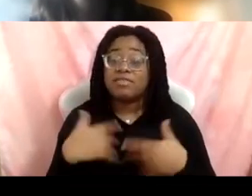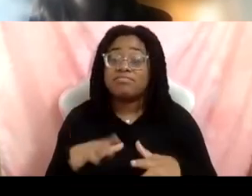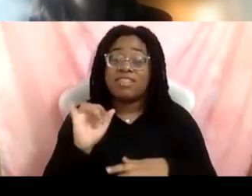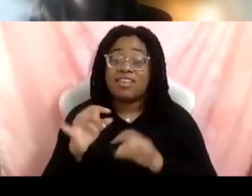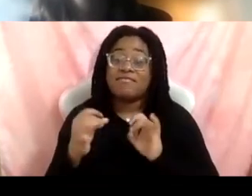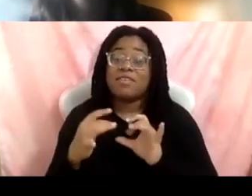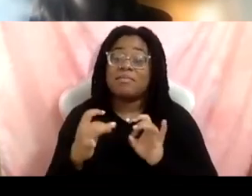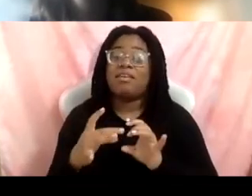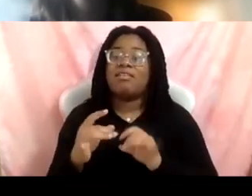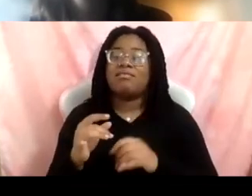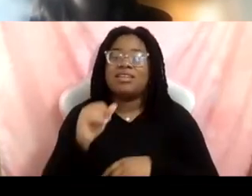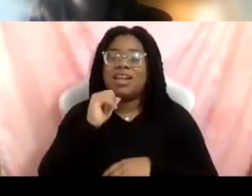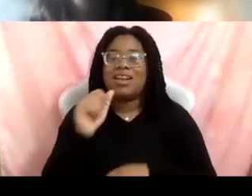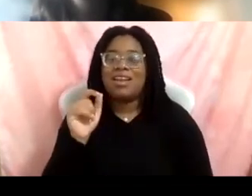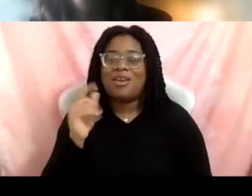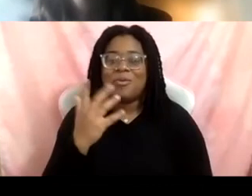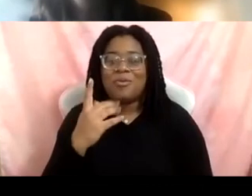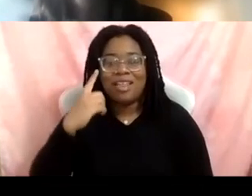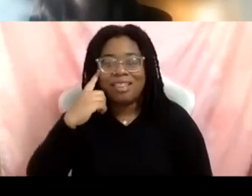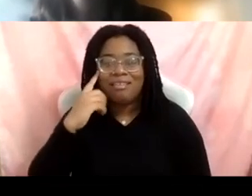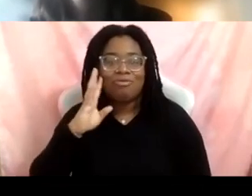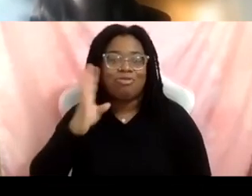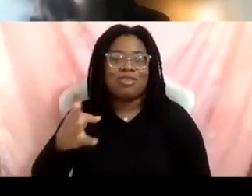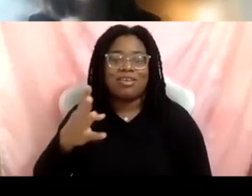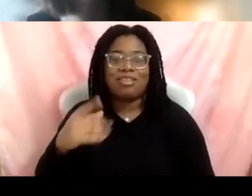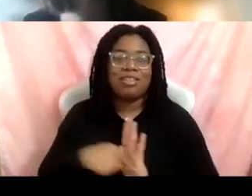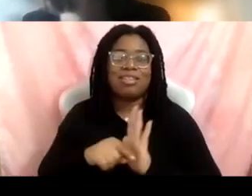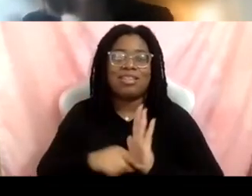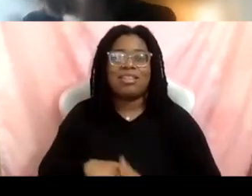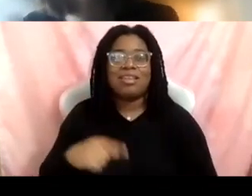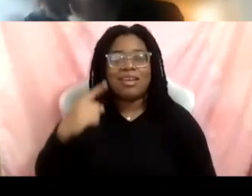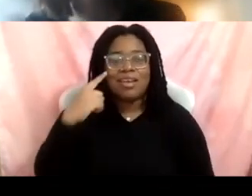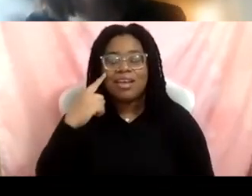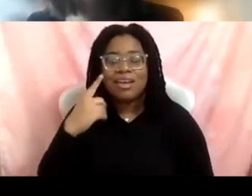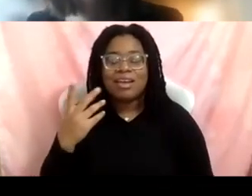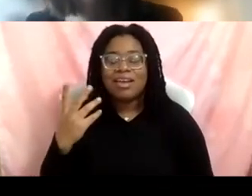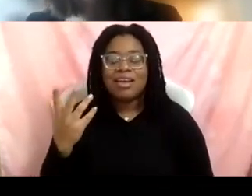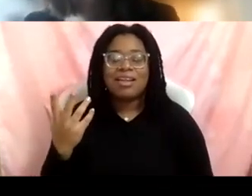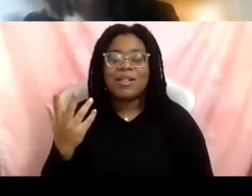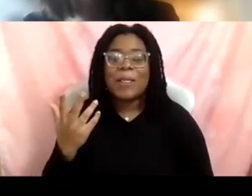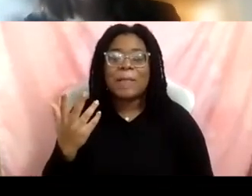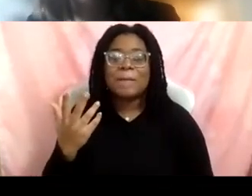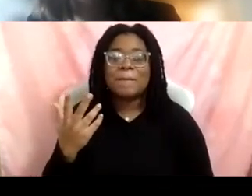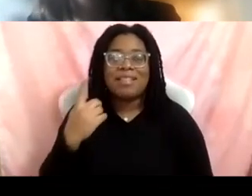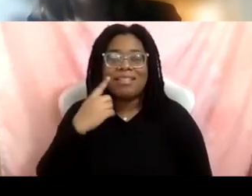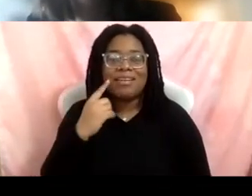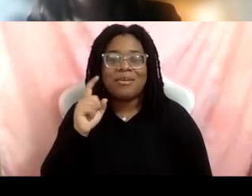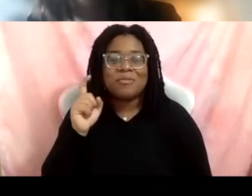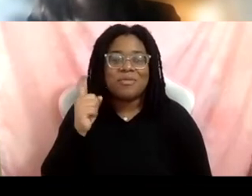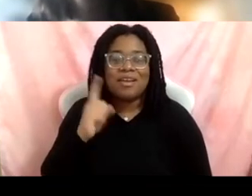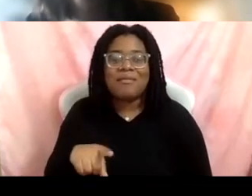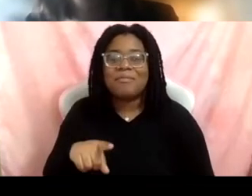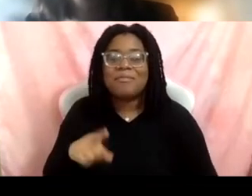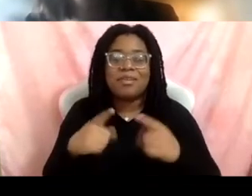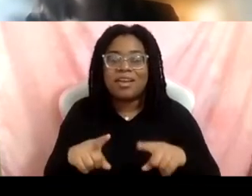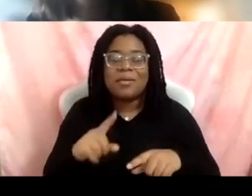just not at all what I had created in my mind. I had set up all of these like things that I thought I was going to get, but it was like